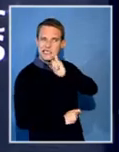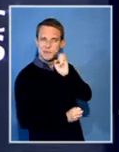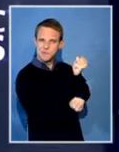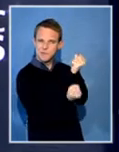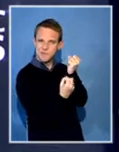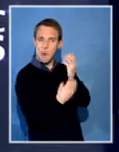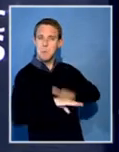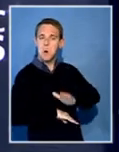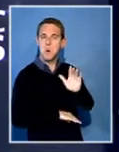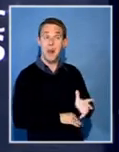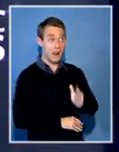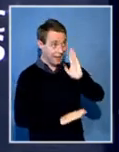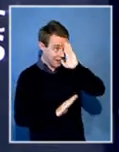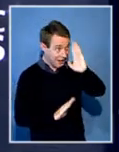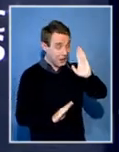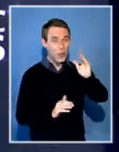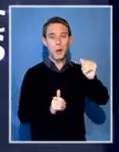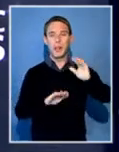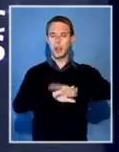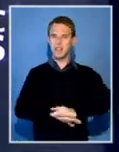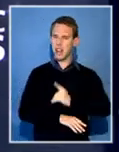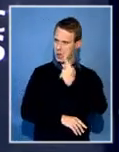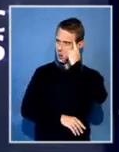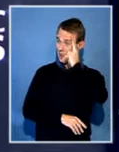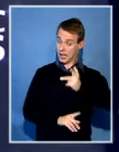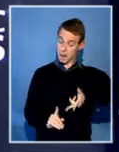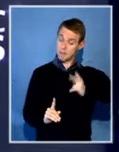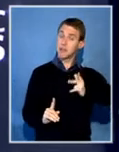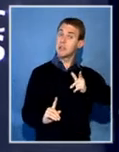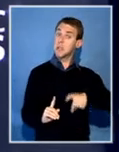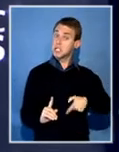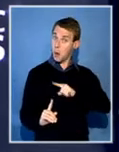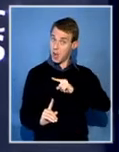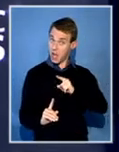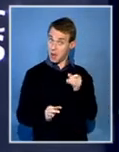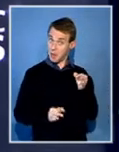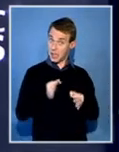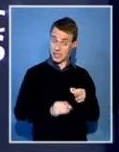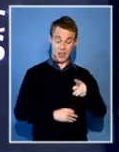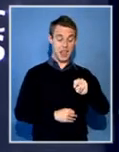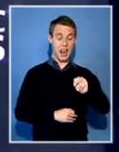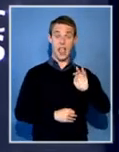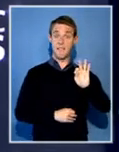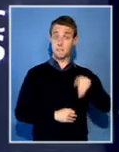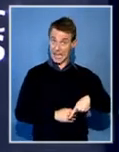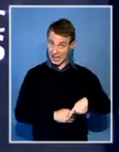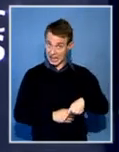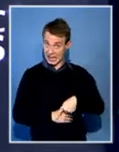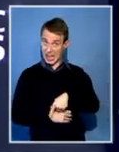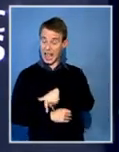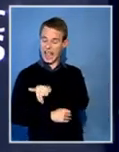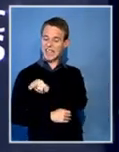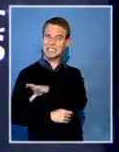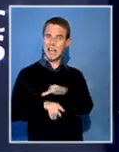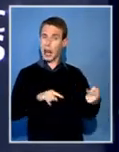Let's first start with, do you think that this is actually politically motivated? We see there's serious concern from the police.